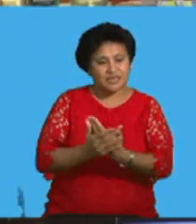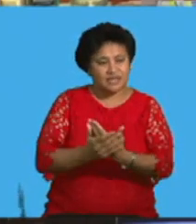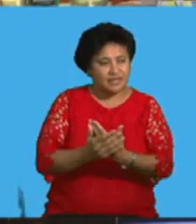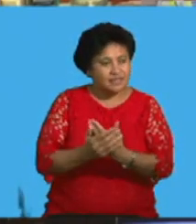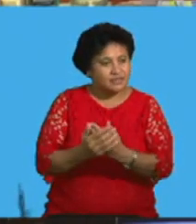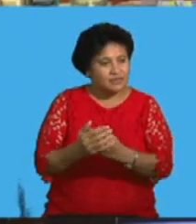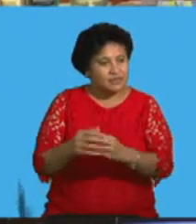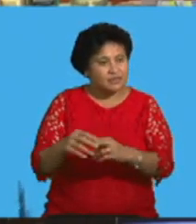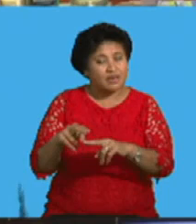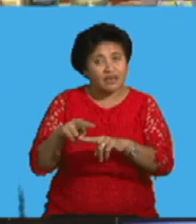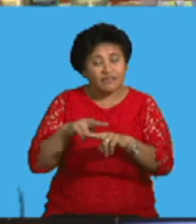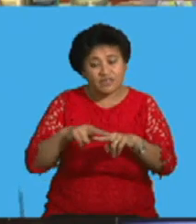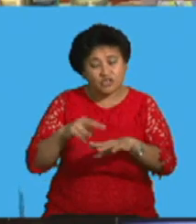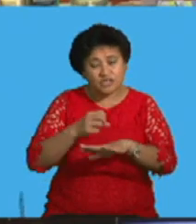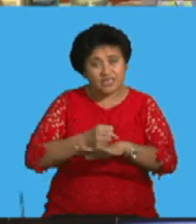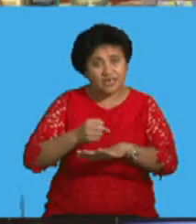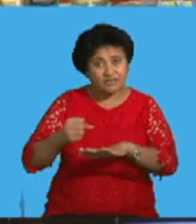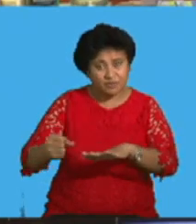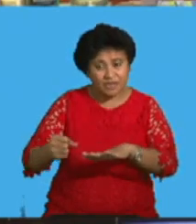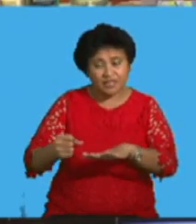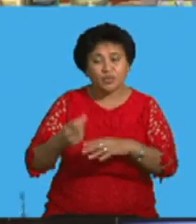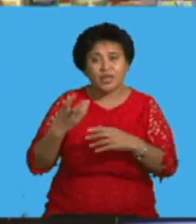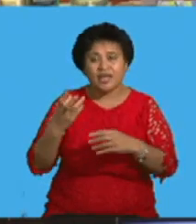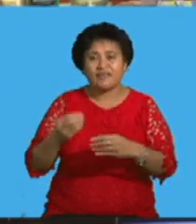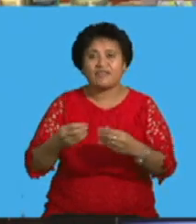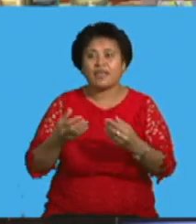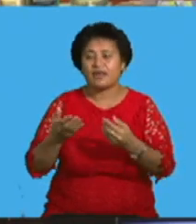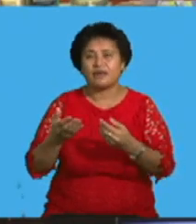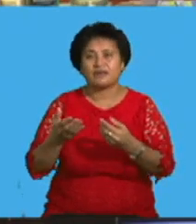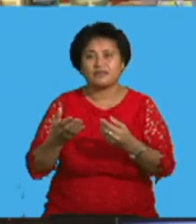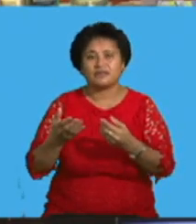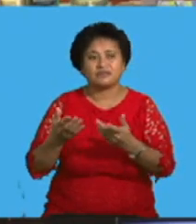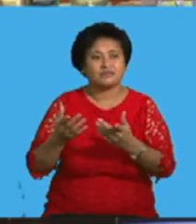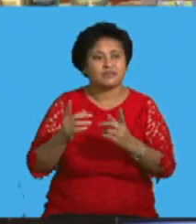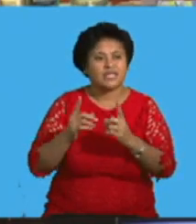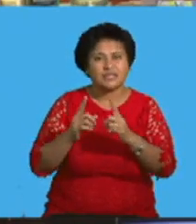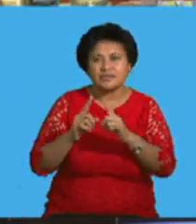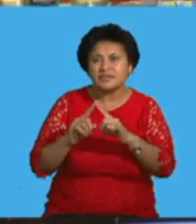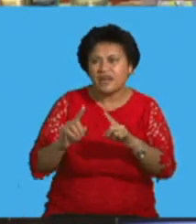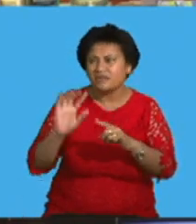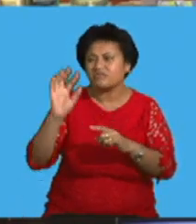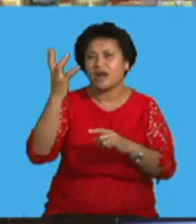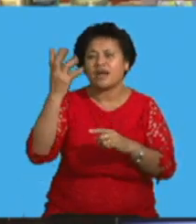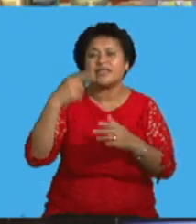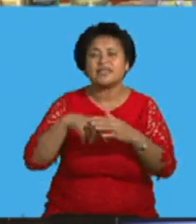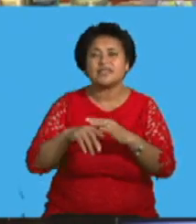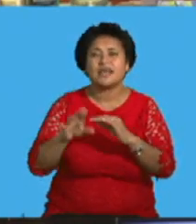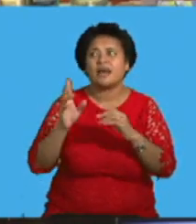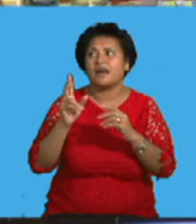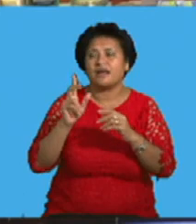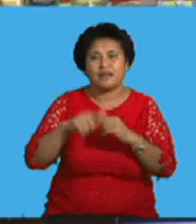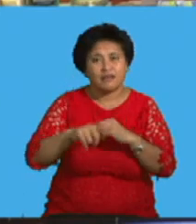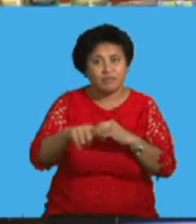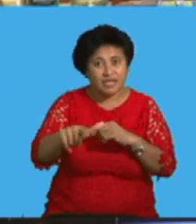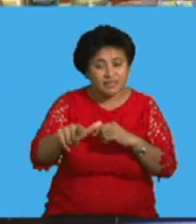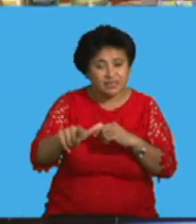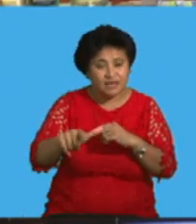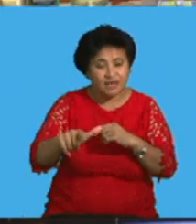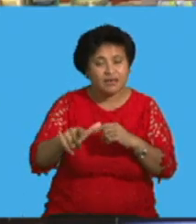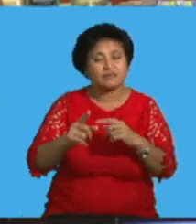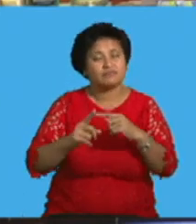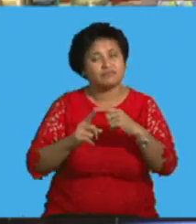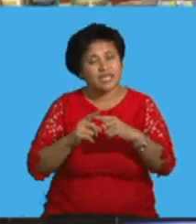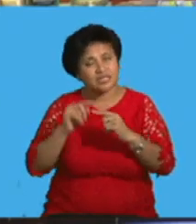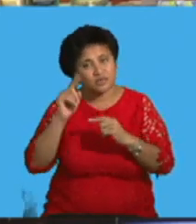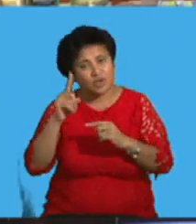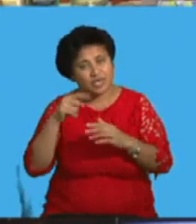planting grant has been accessed by Matangali Nakiko Cooperative Limited in Senganga and Nukusolevu